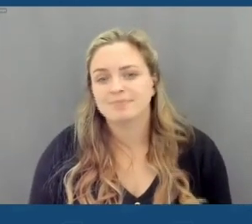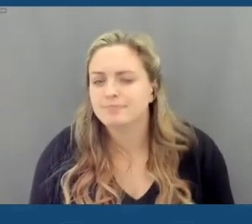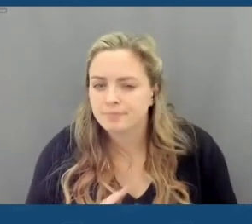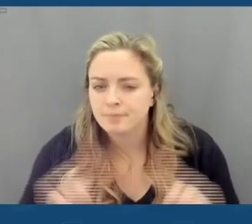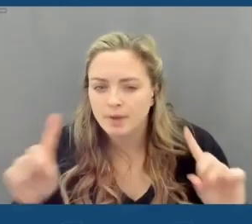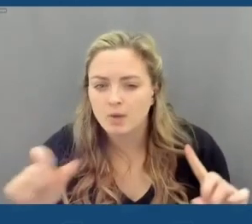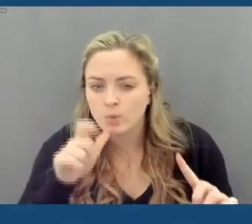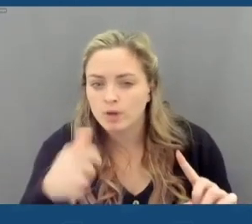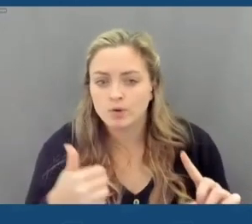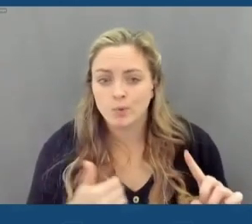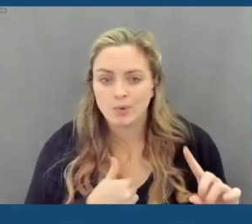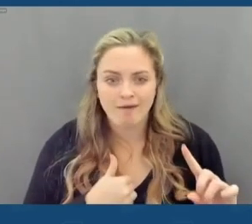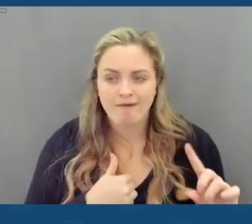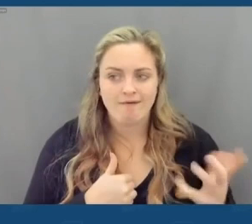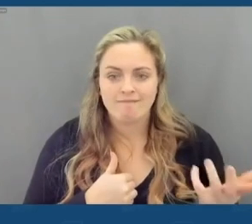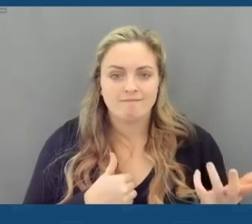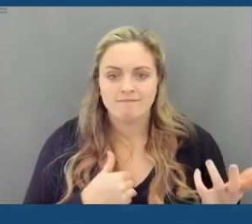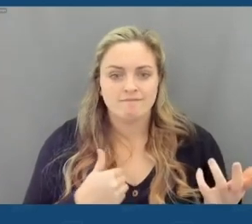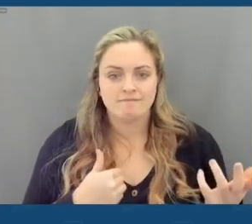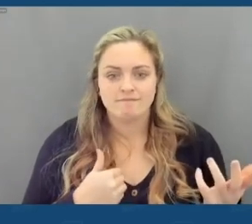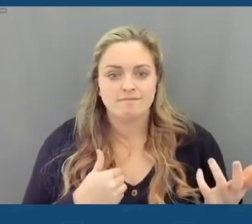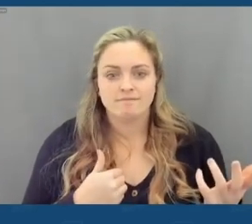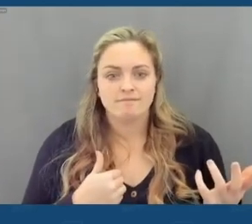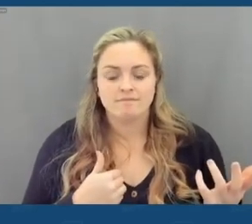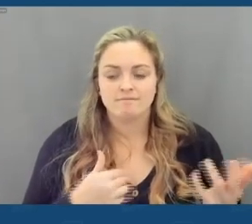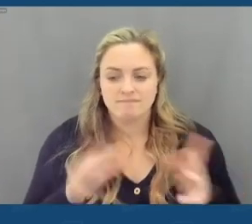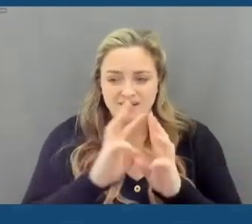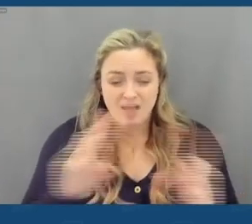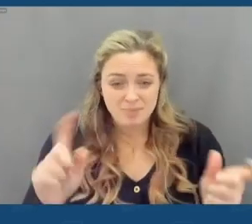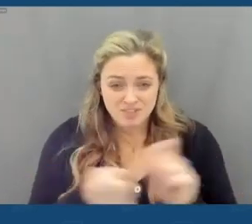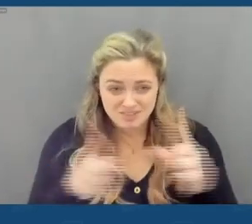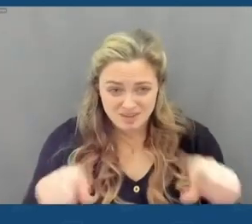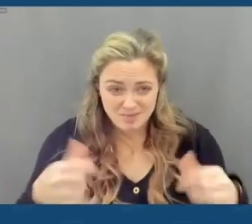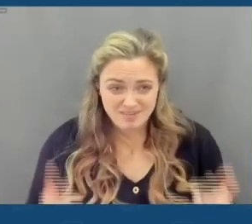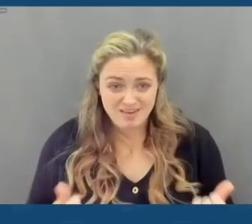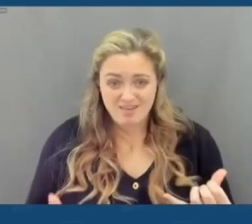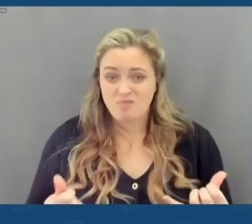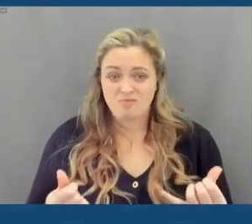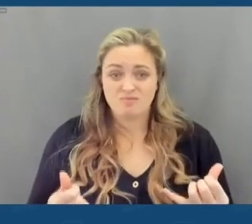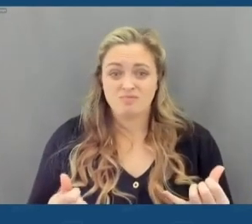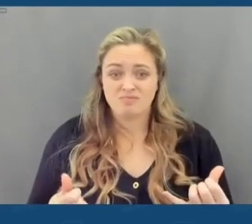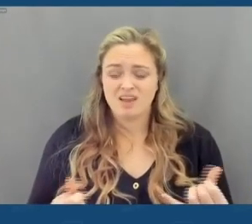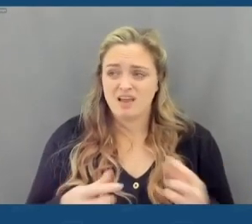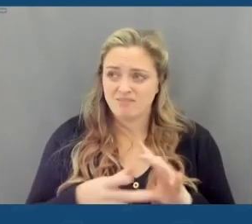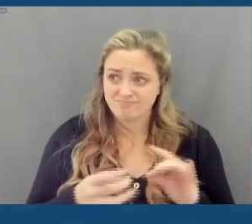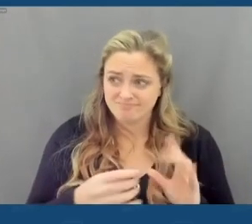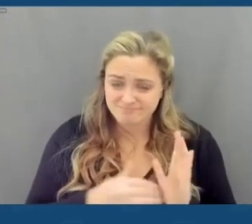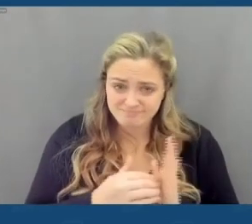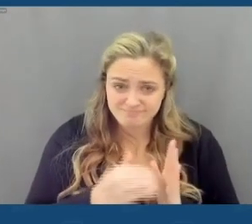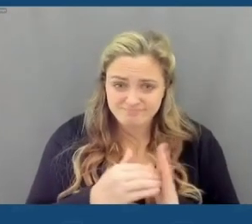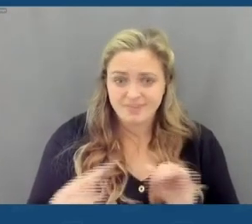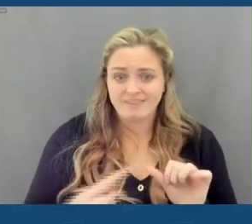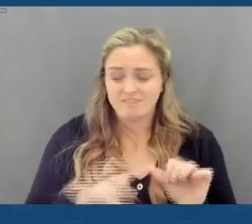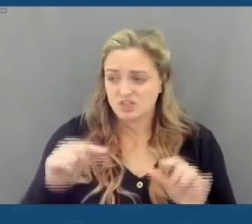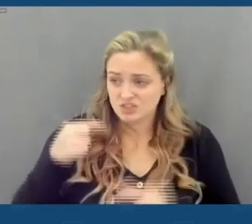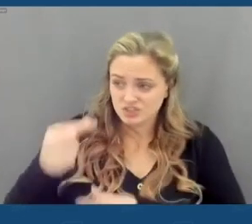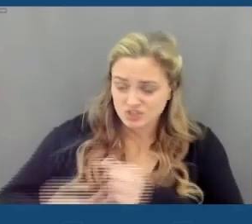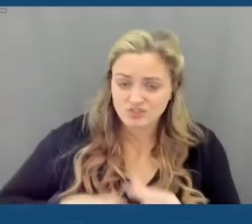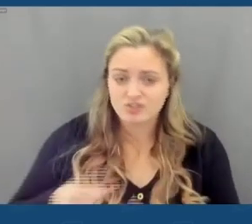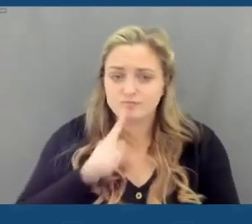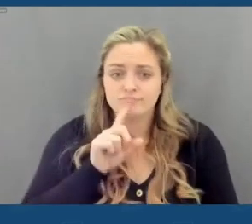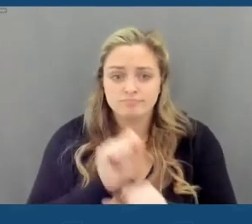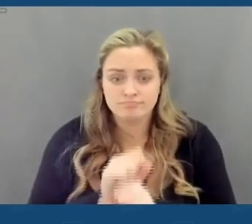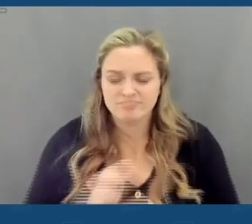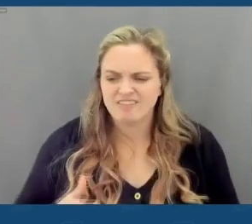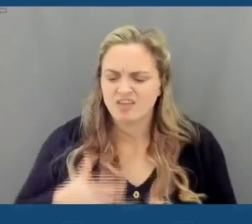have decades because climate change is with us right now, and I have said this many times. We are the first generation to truly feel the